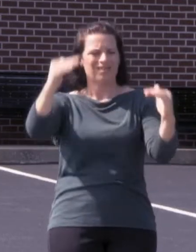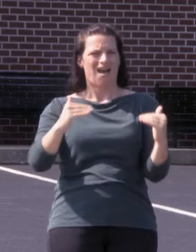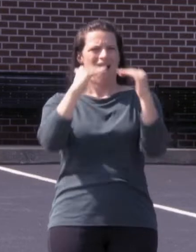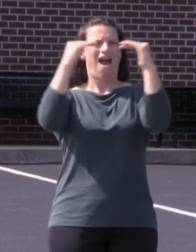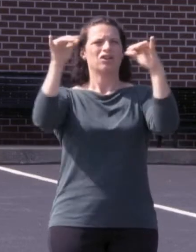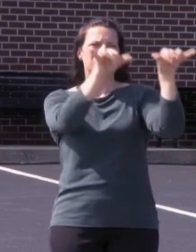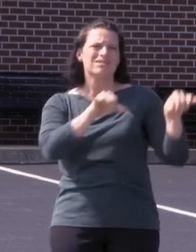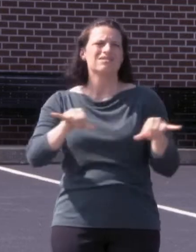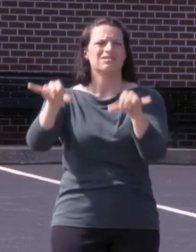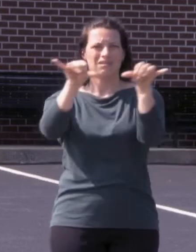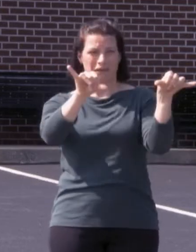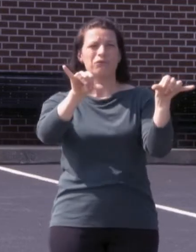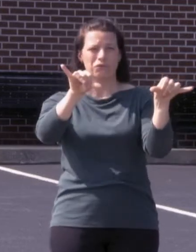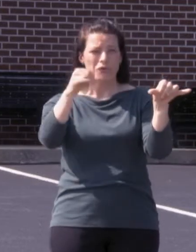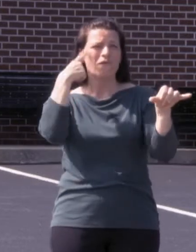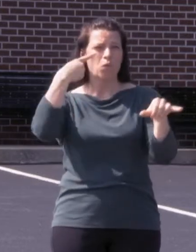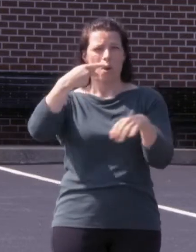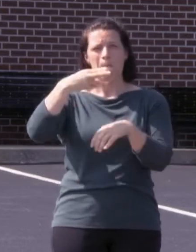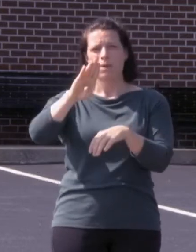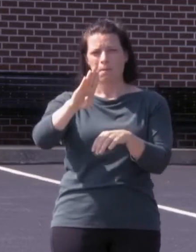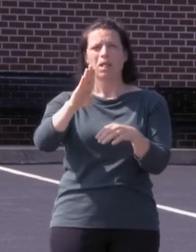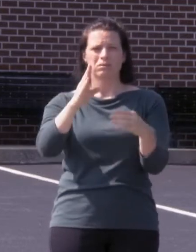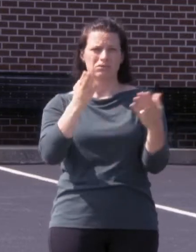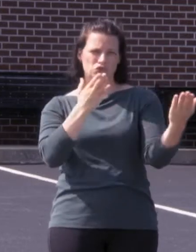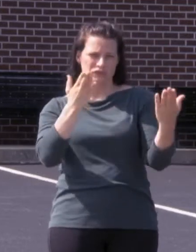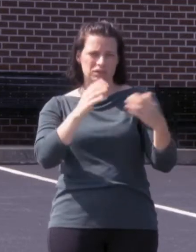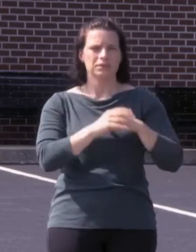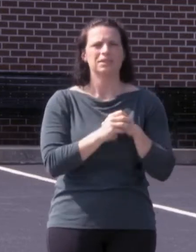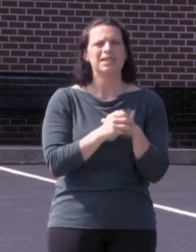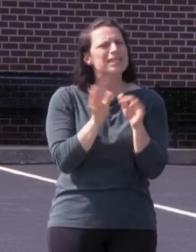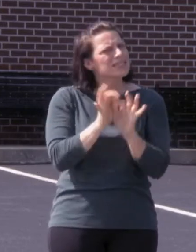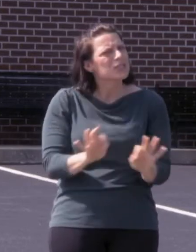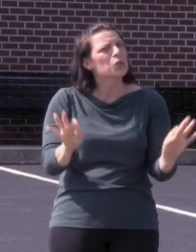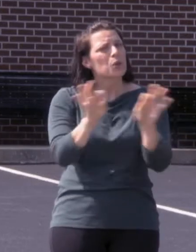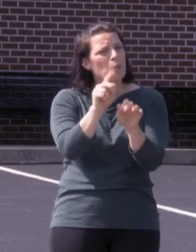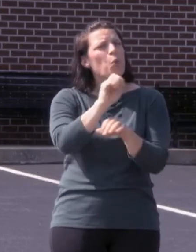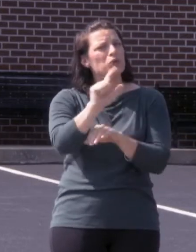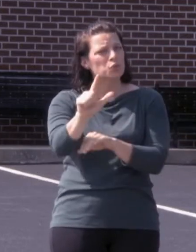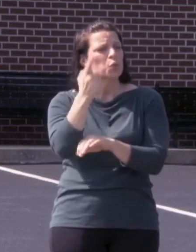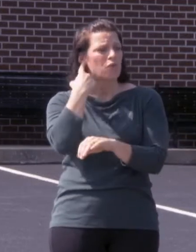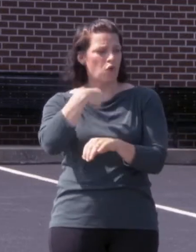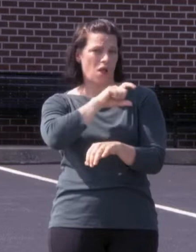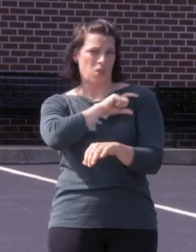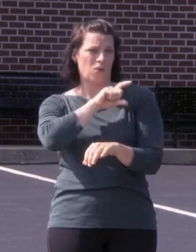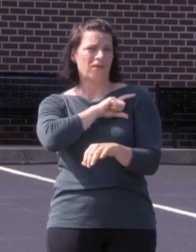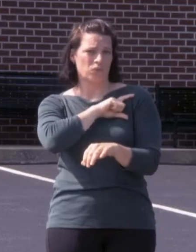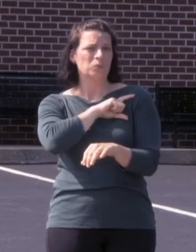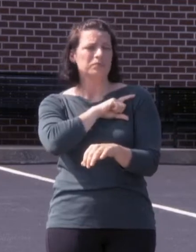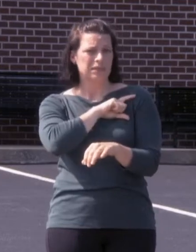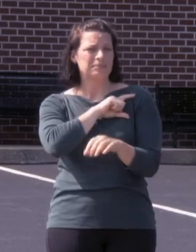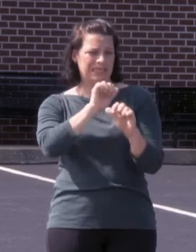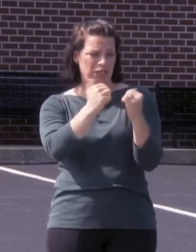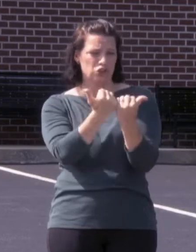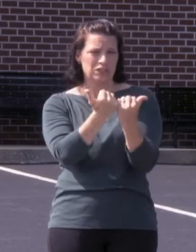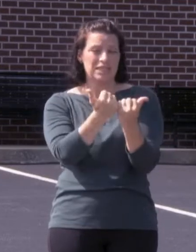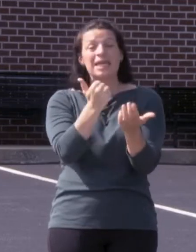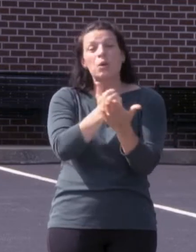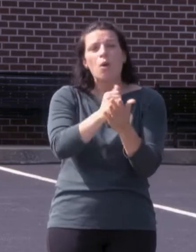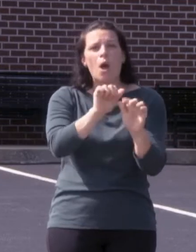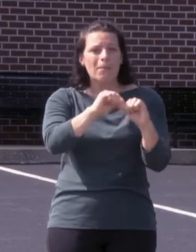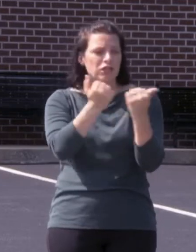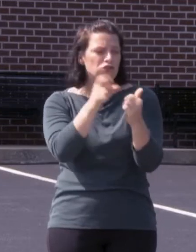standard for public servants. This is an important tool for our law enforcement agencies. It's going to help